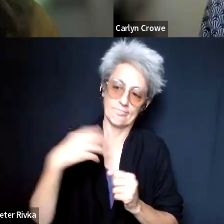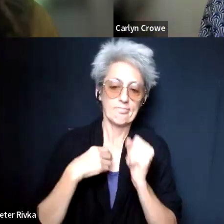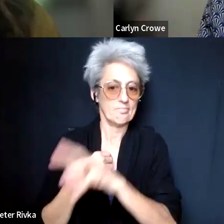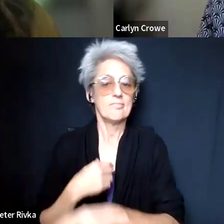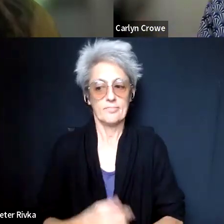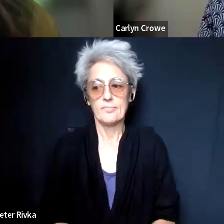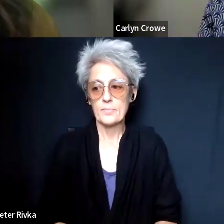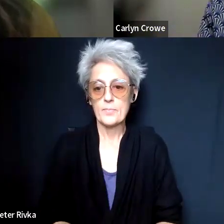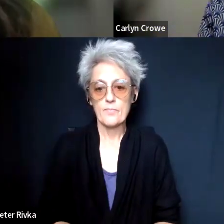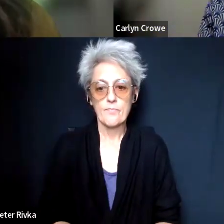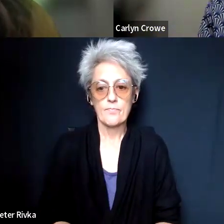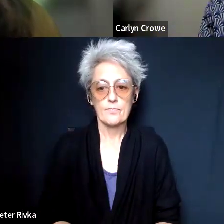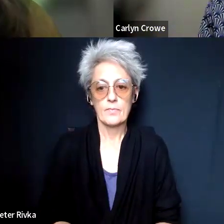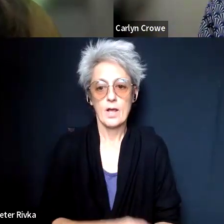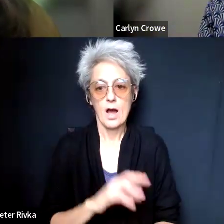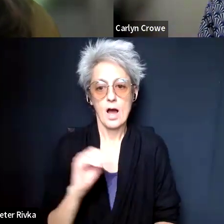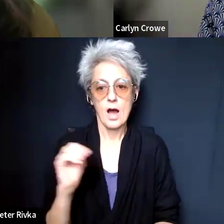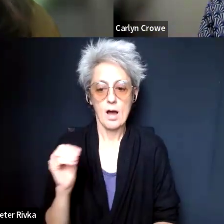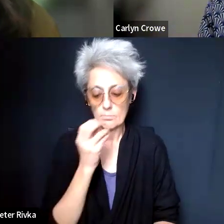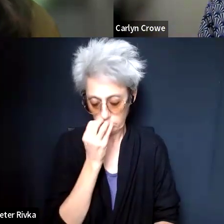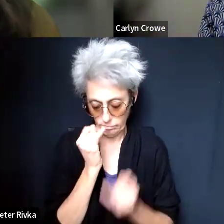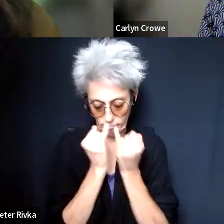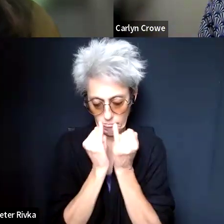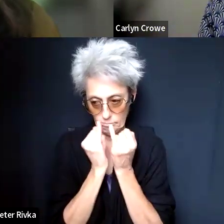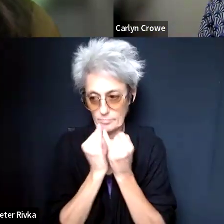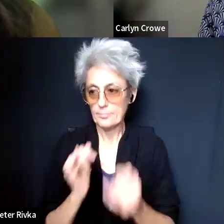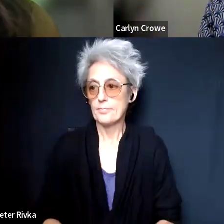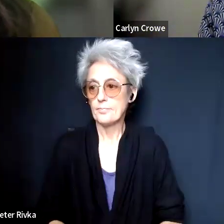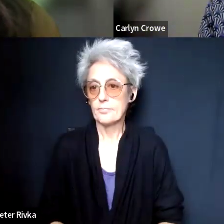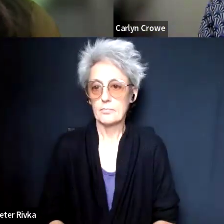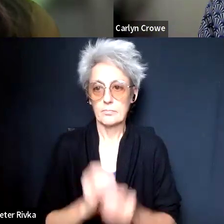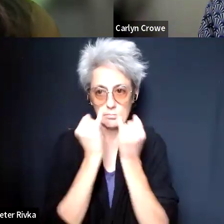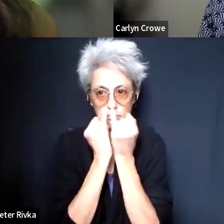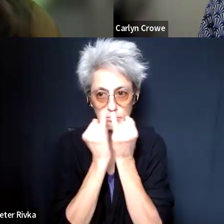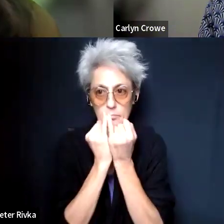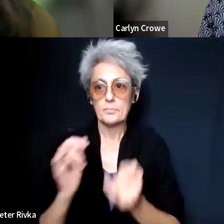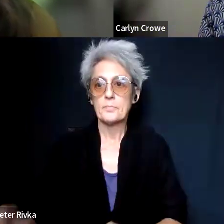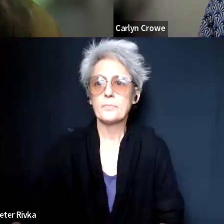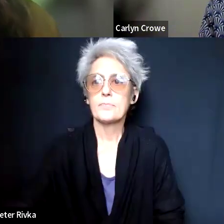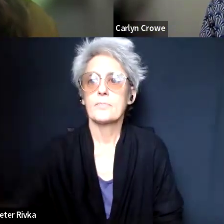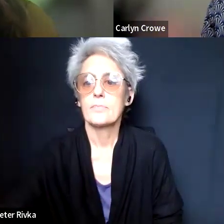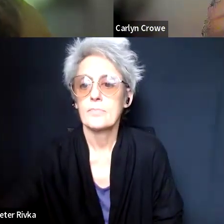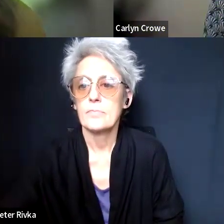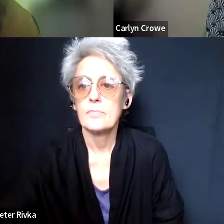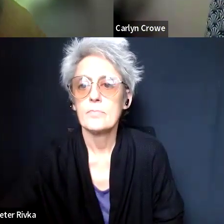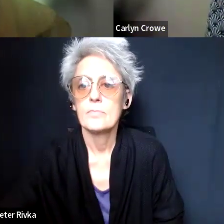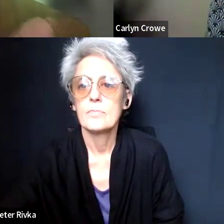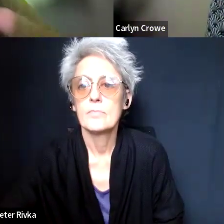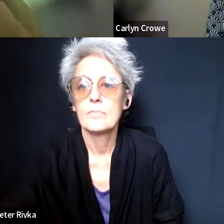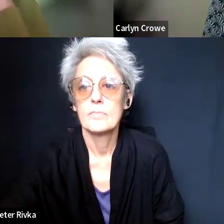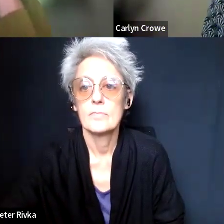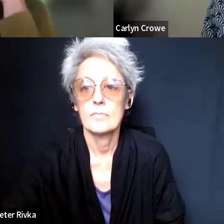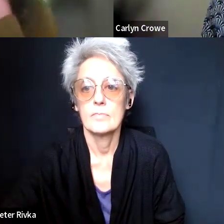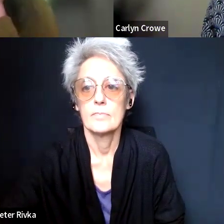to the next slide if I can. All right. Well, I wanted to also